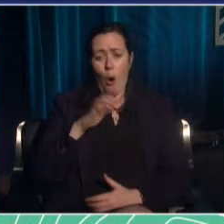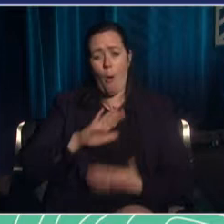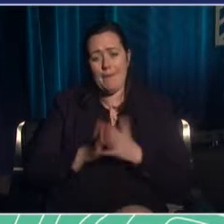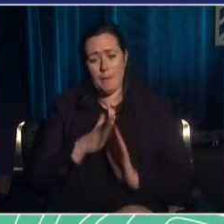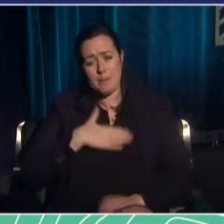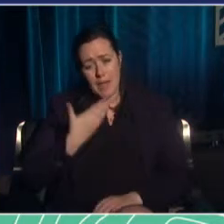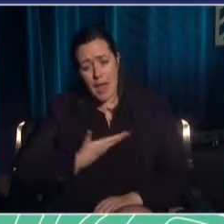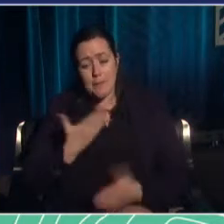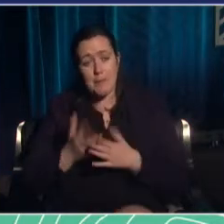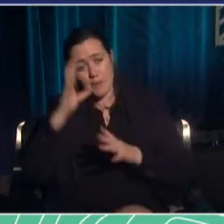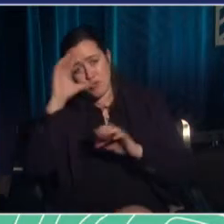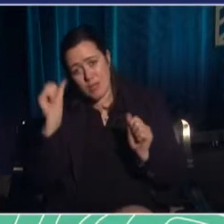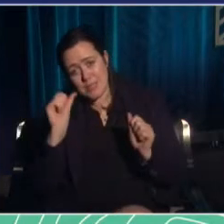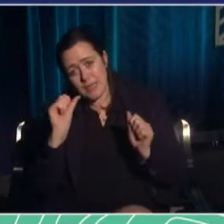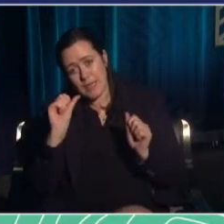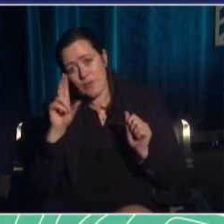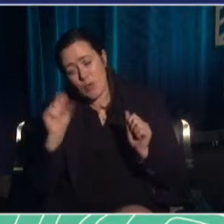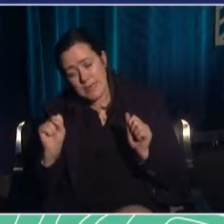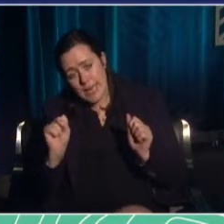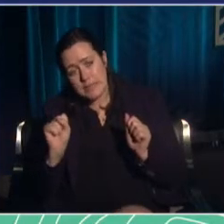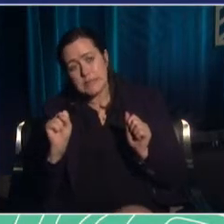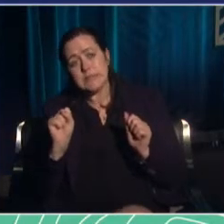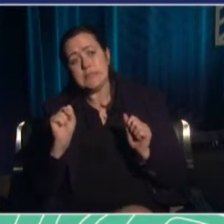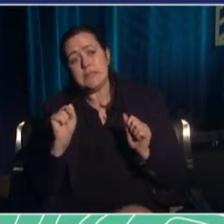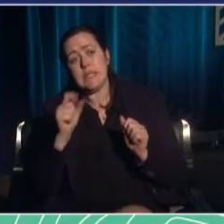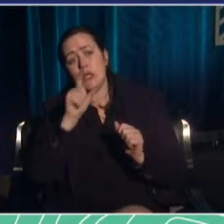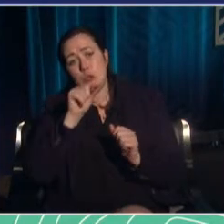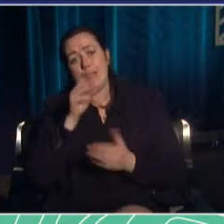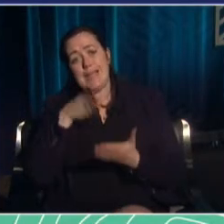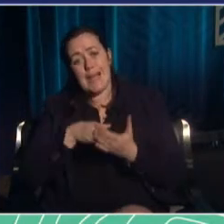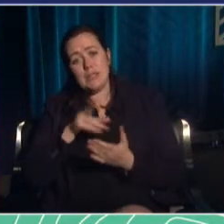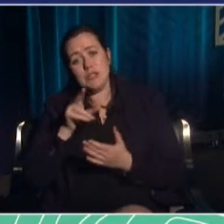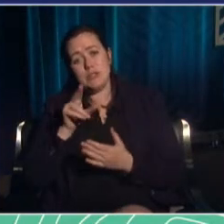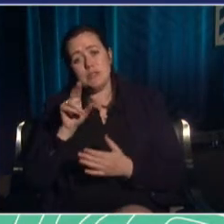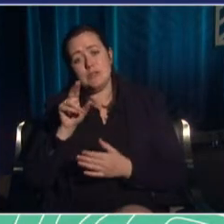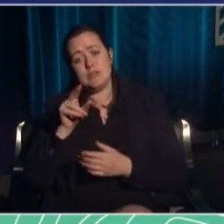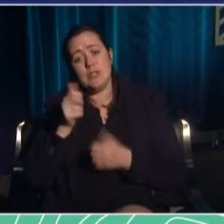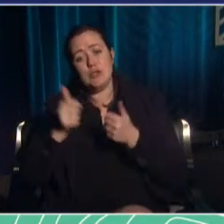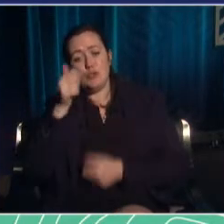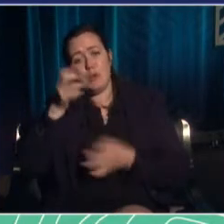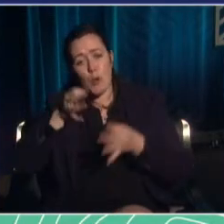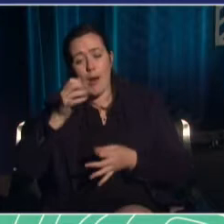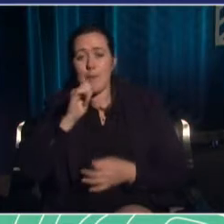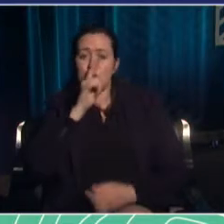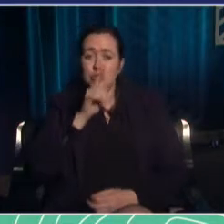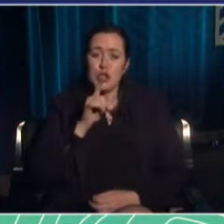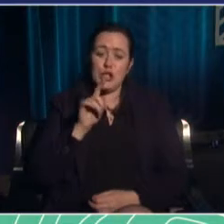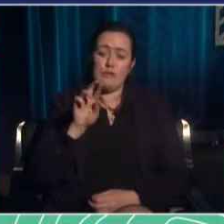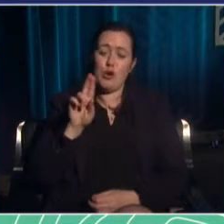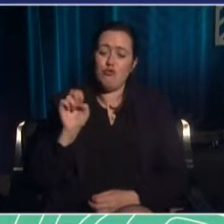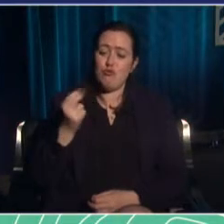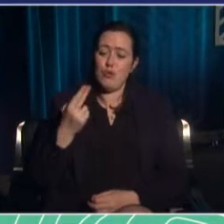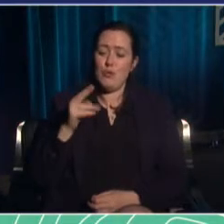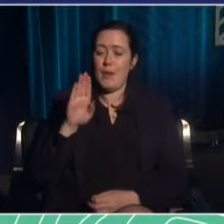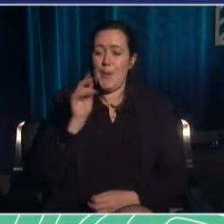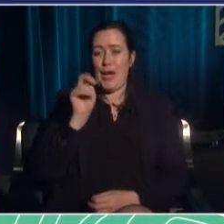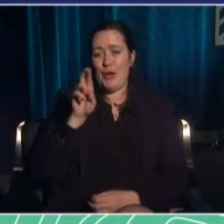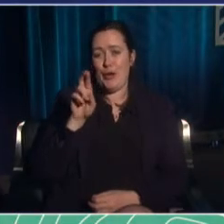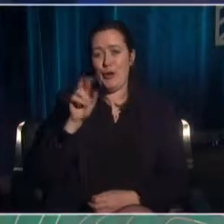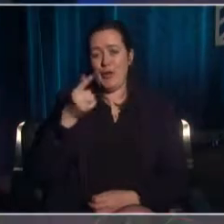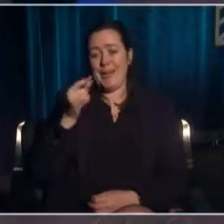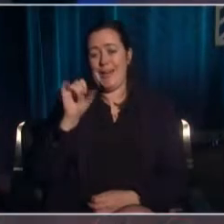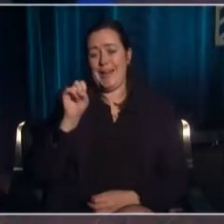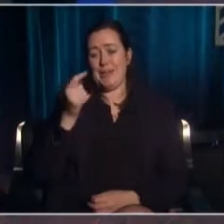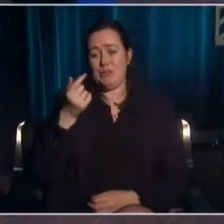starts tweeting at the Supreme Court. I don't know if Ruth Bader Ginsburg's on Twitter that early in the morning. But, sir, if you will take a picture, send out something on my